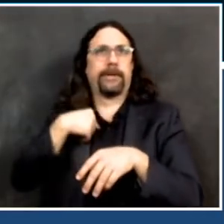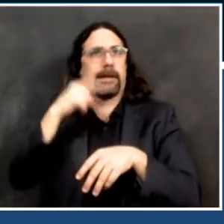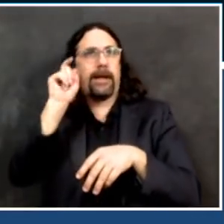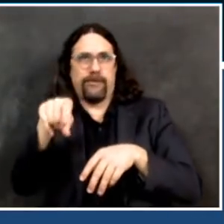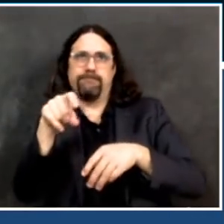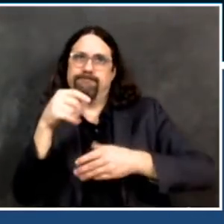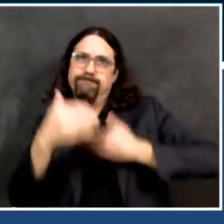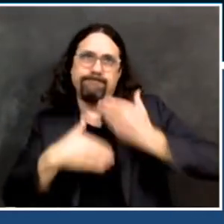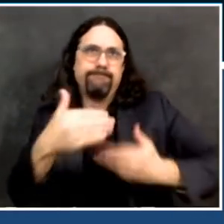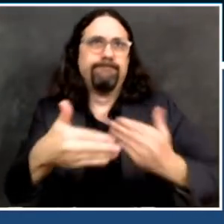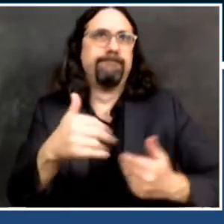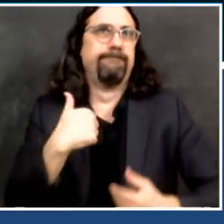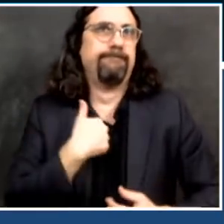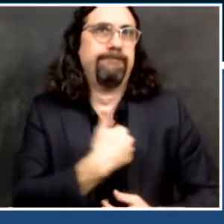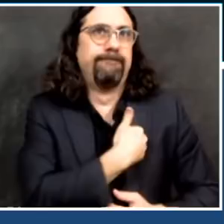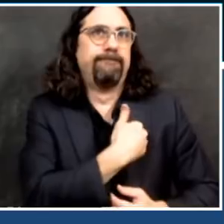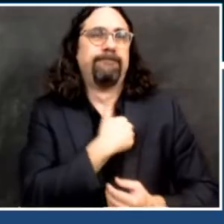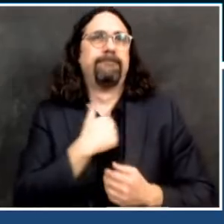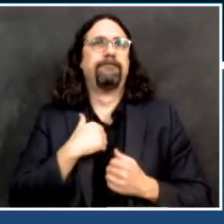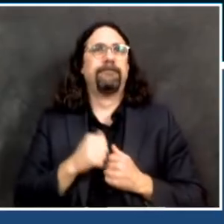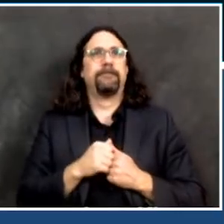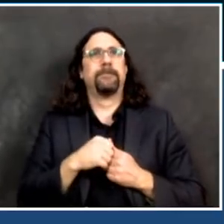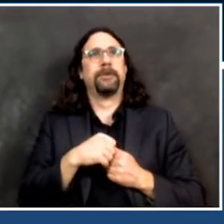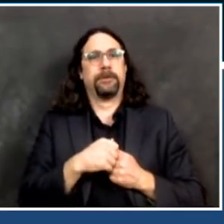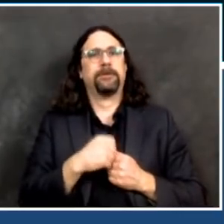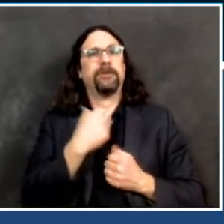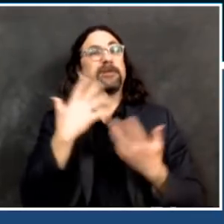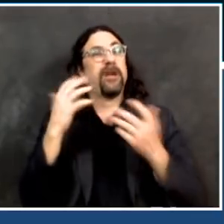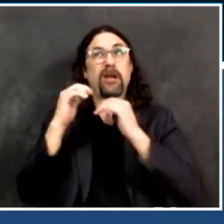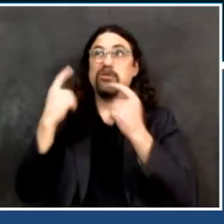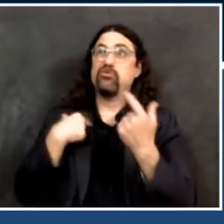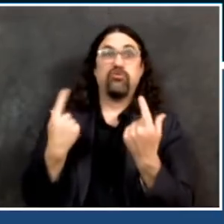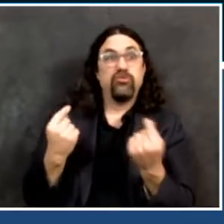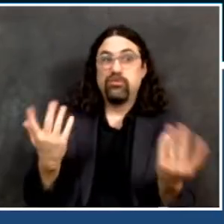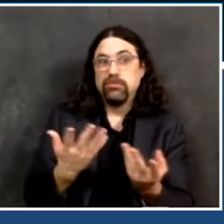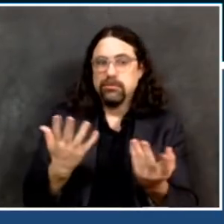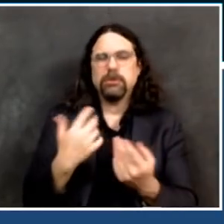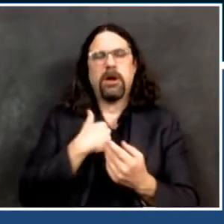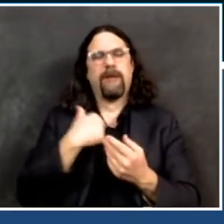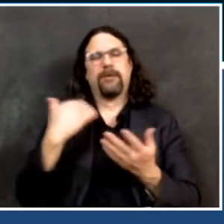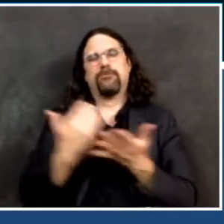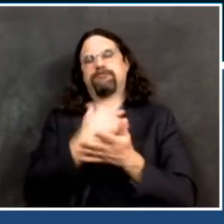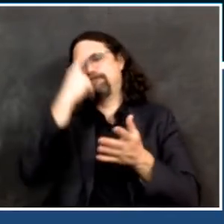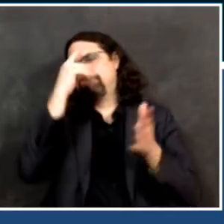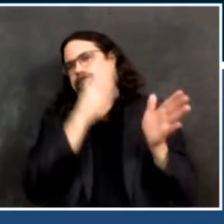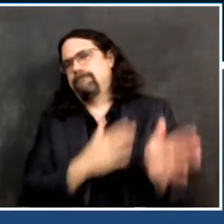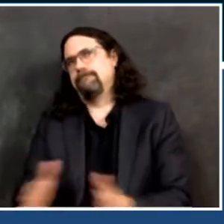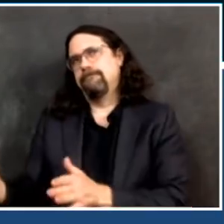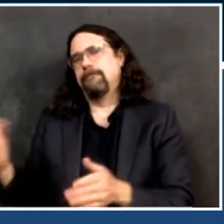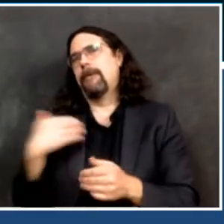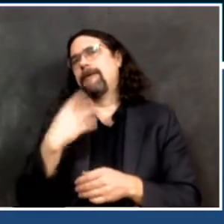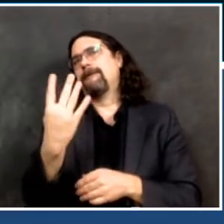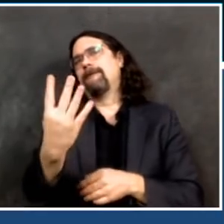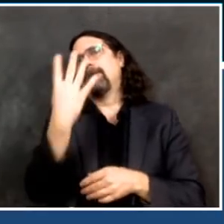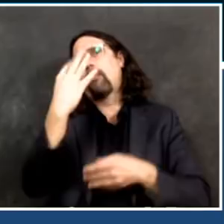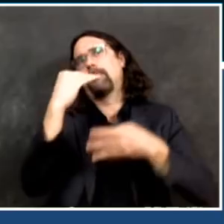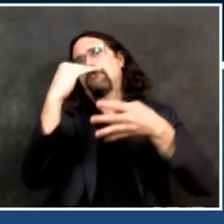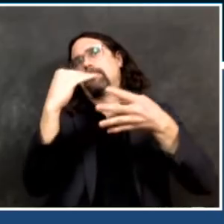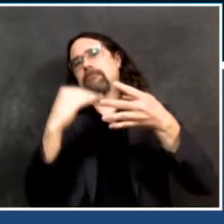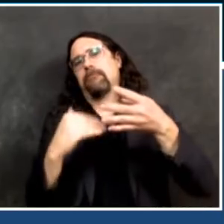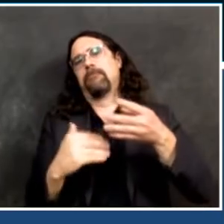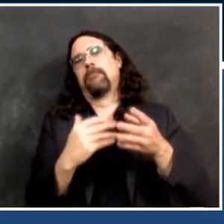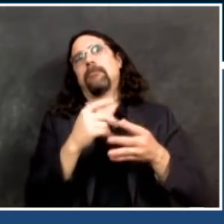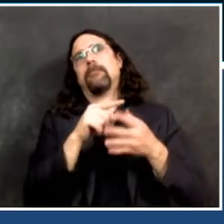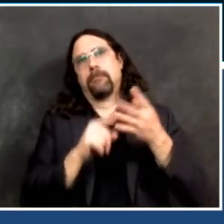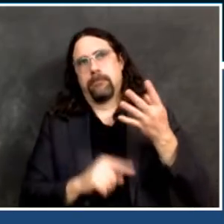this new strategy. And then you'll hear from our food czar, who will go over more of the details.